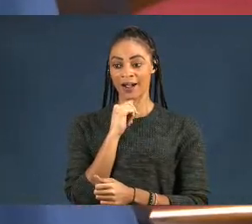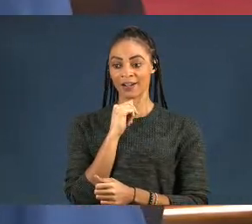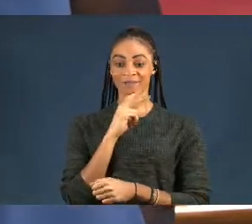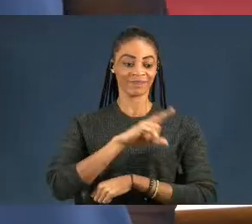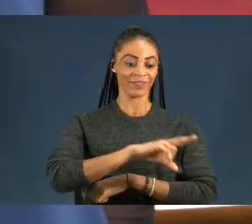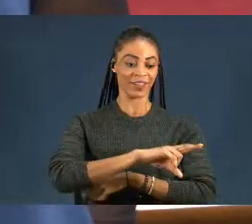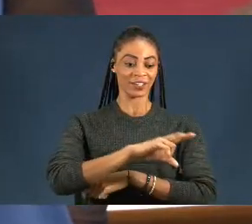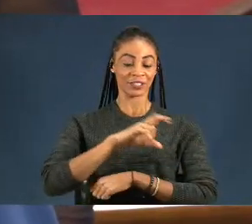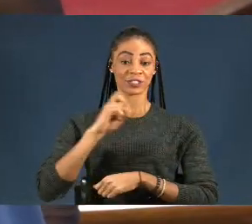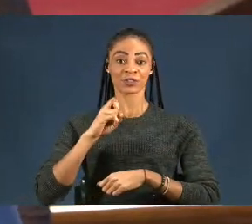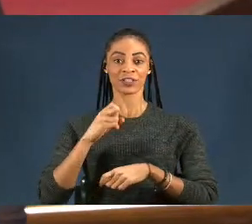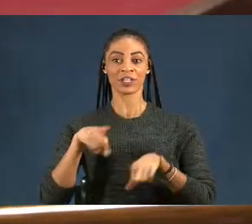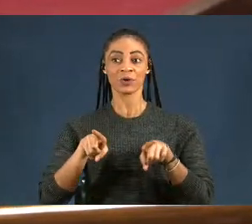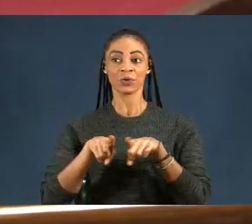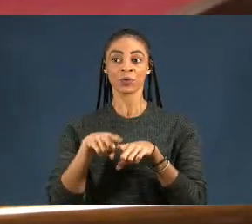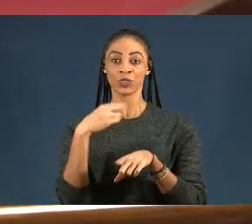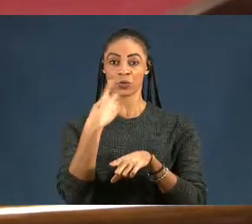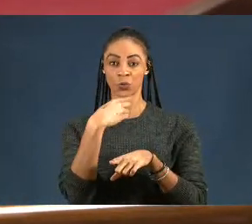house girl.